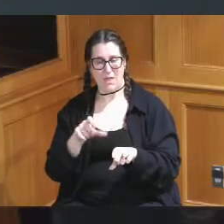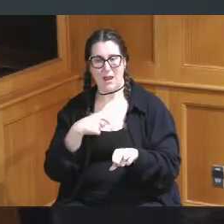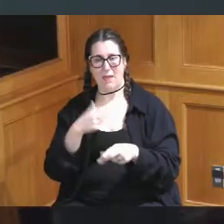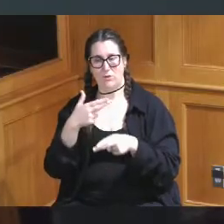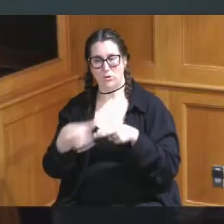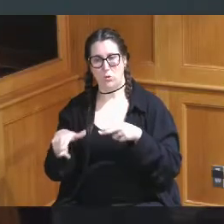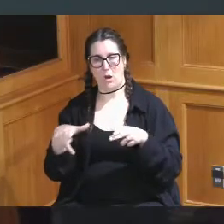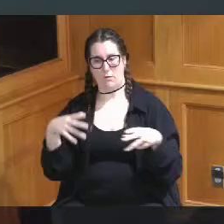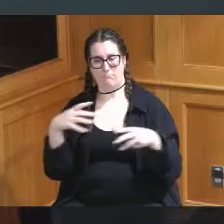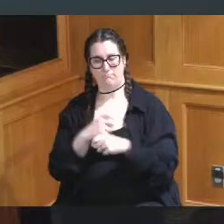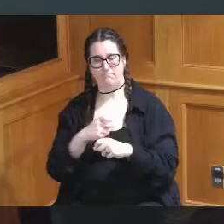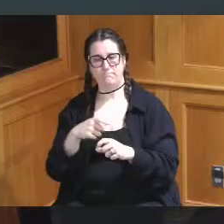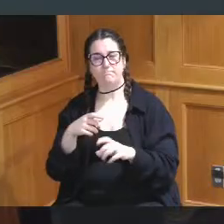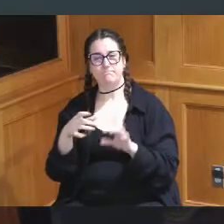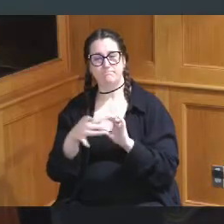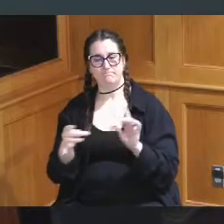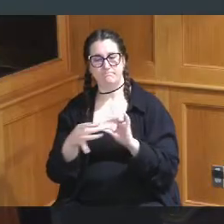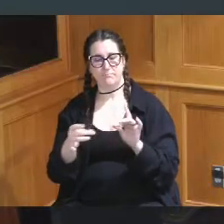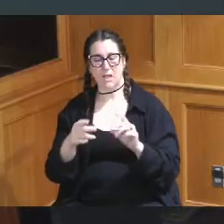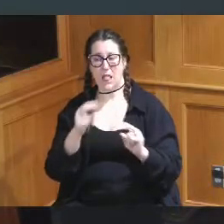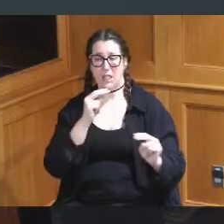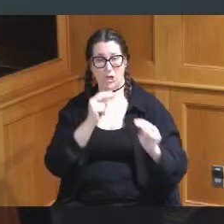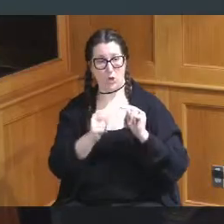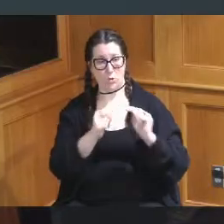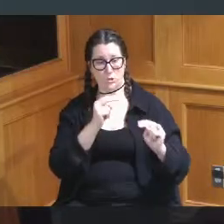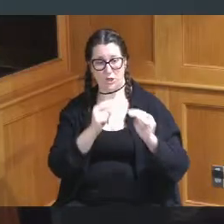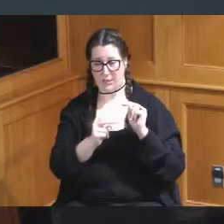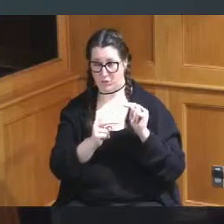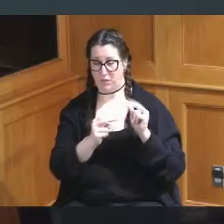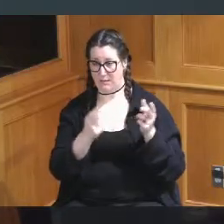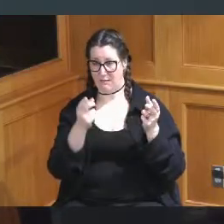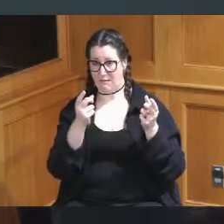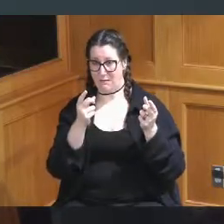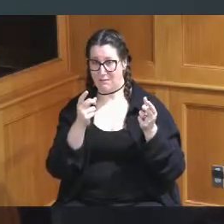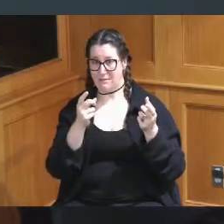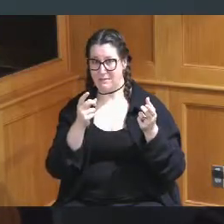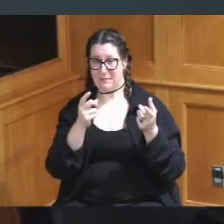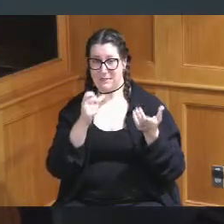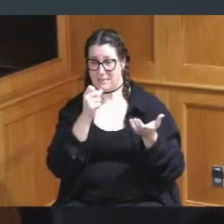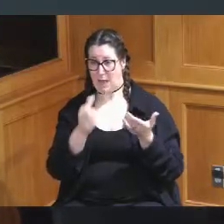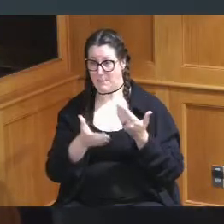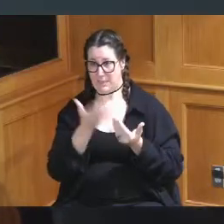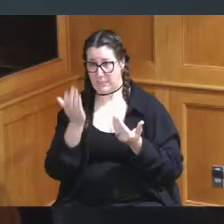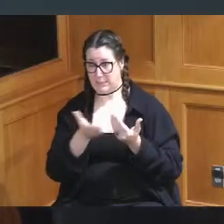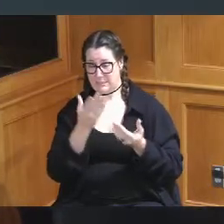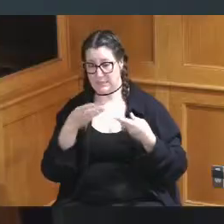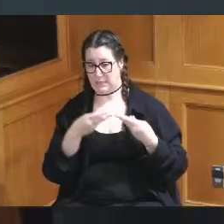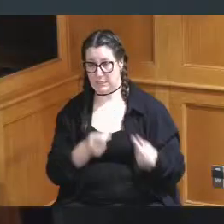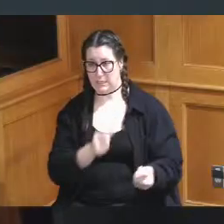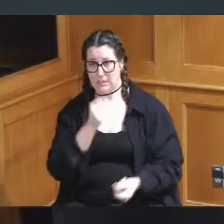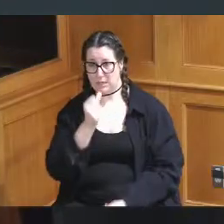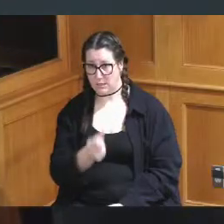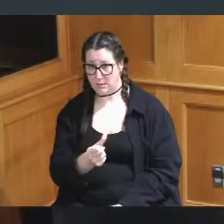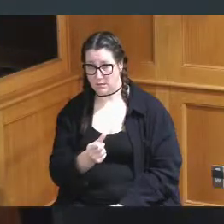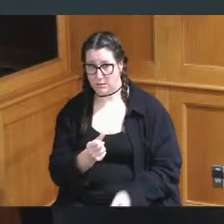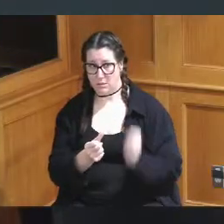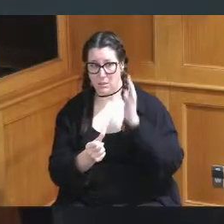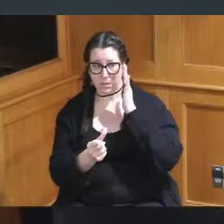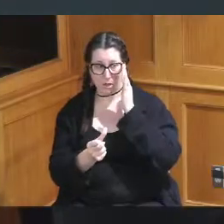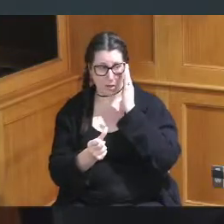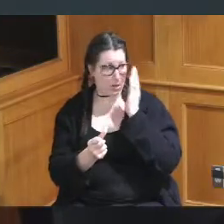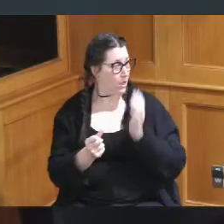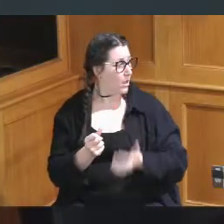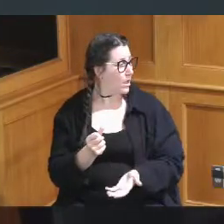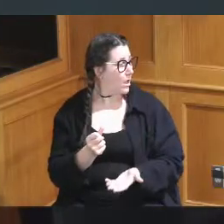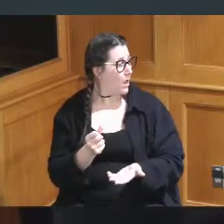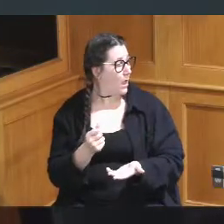statement. The negotiation has not been easy, and we didn't get. I'll